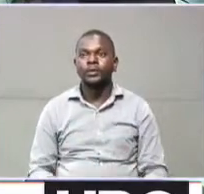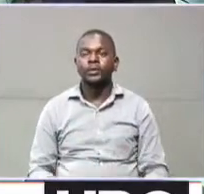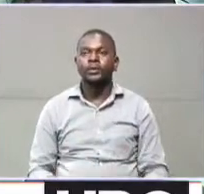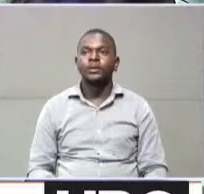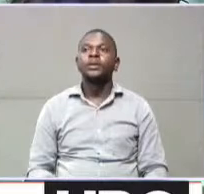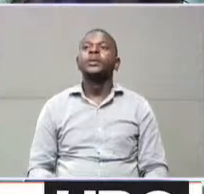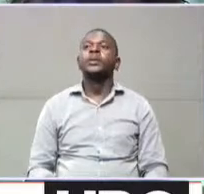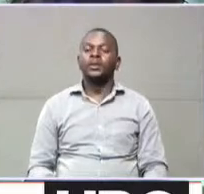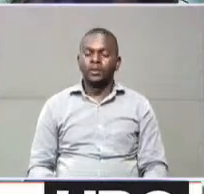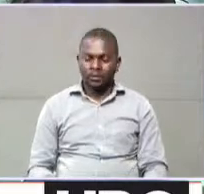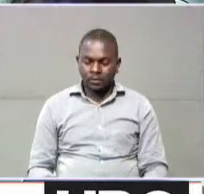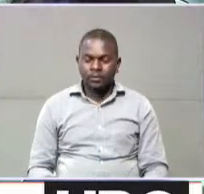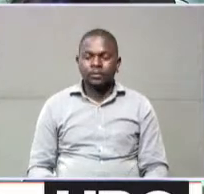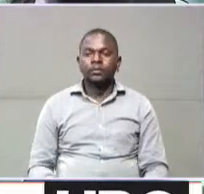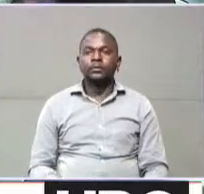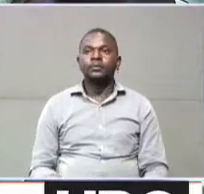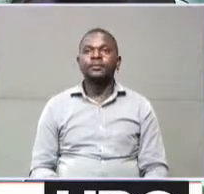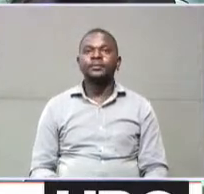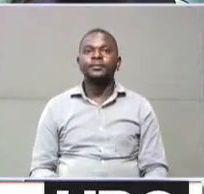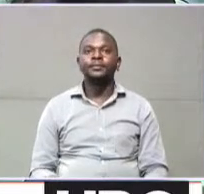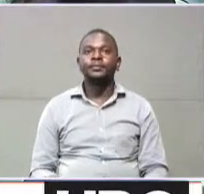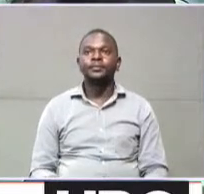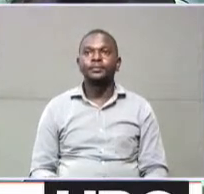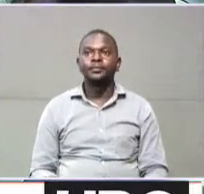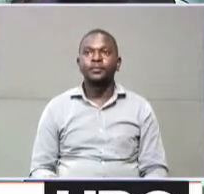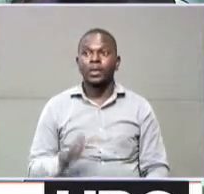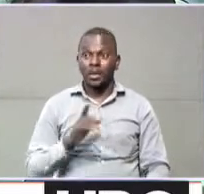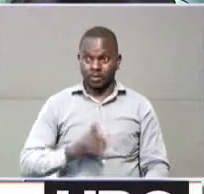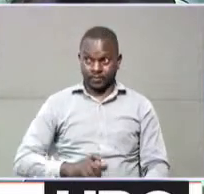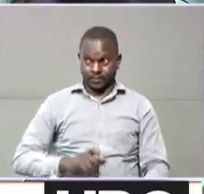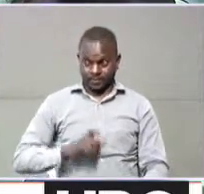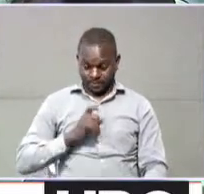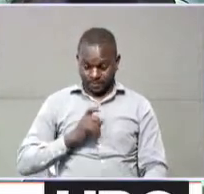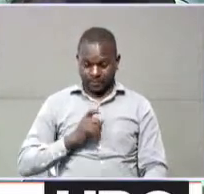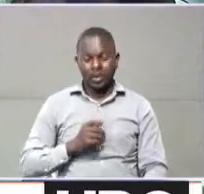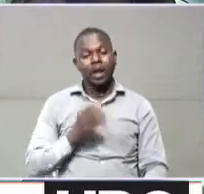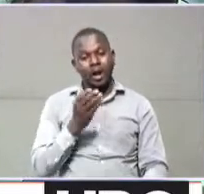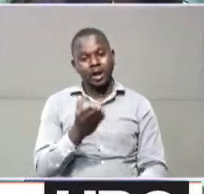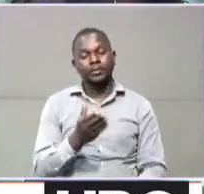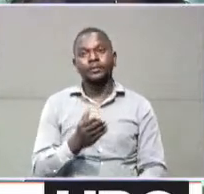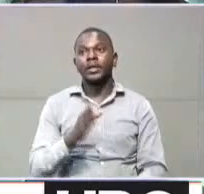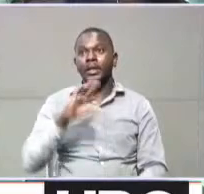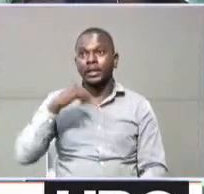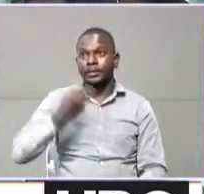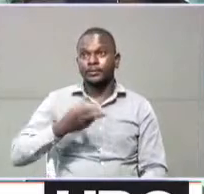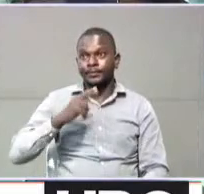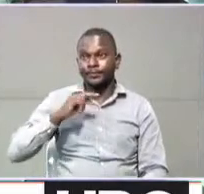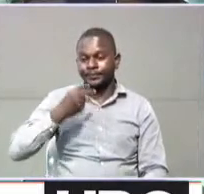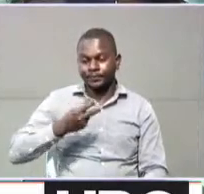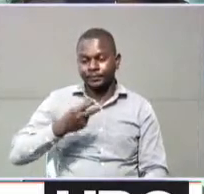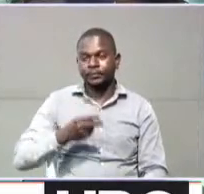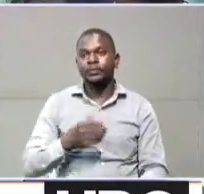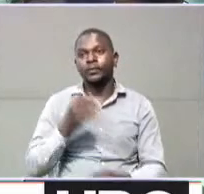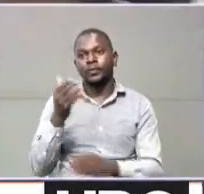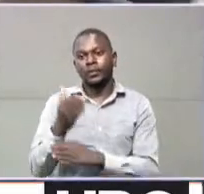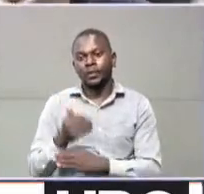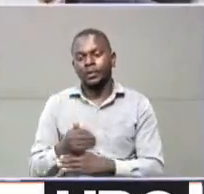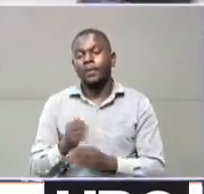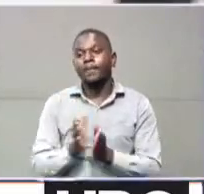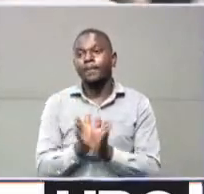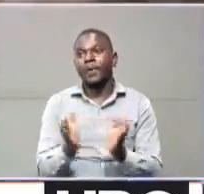i saw him and i'm confident he has the answer minister of public